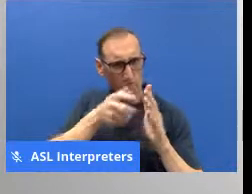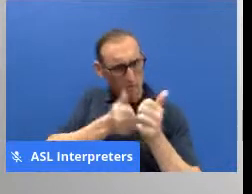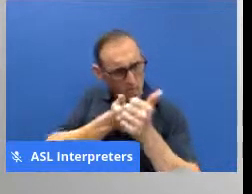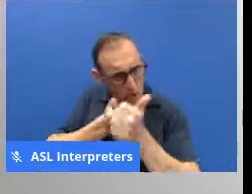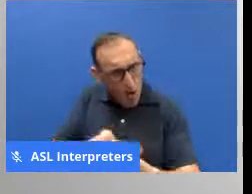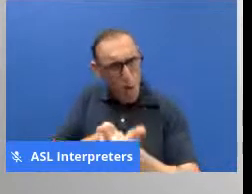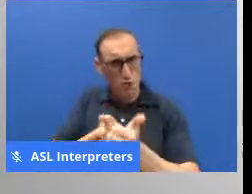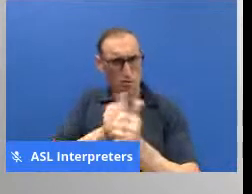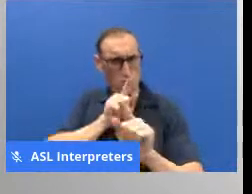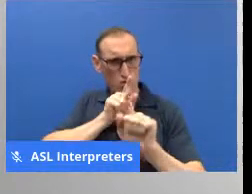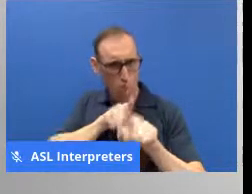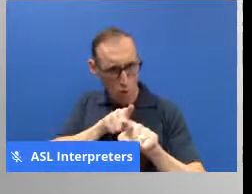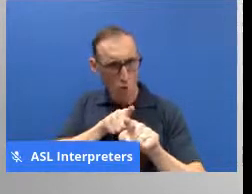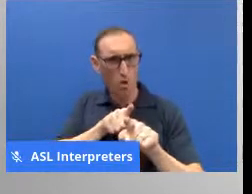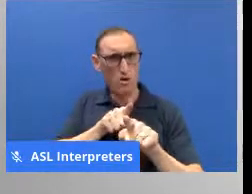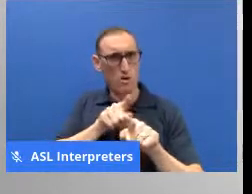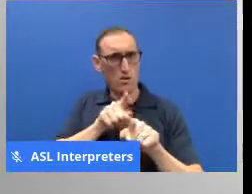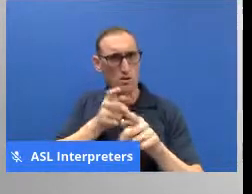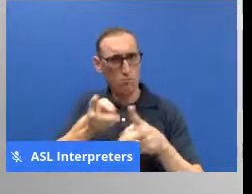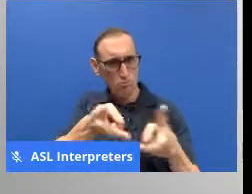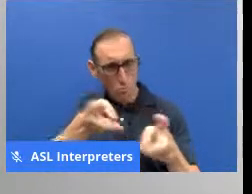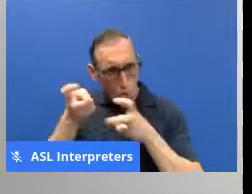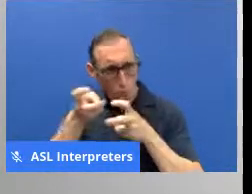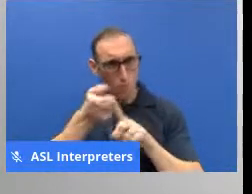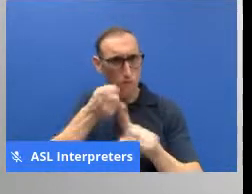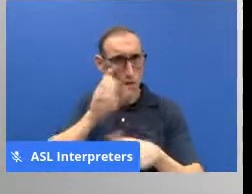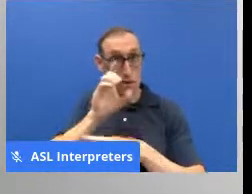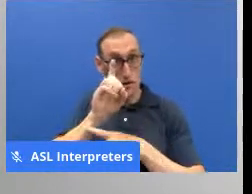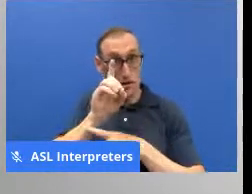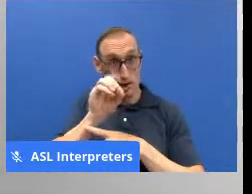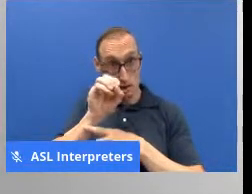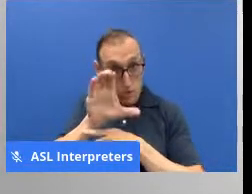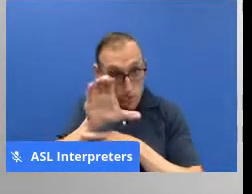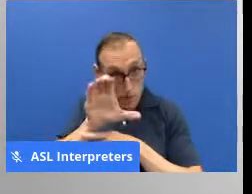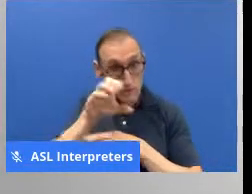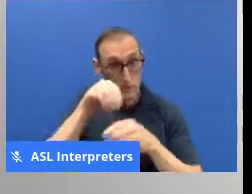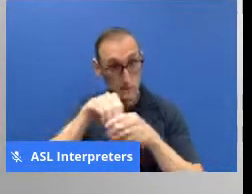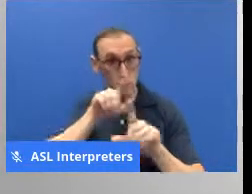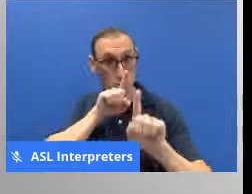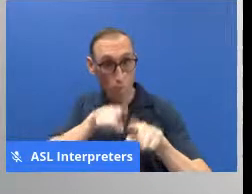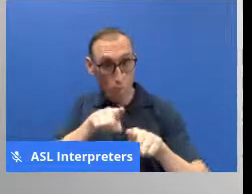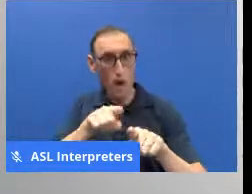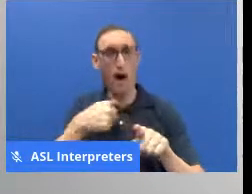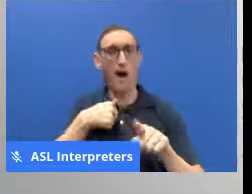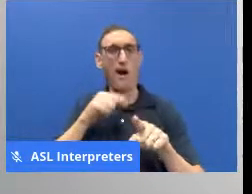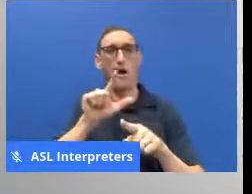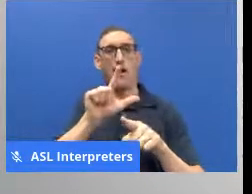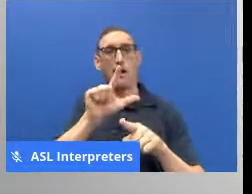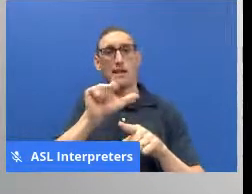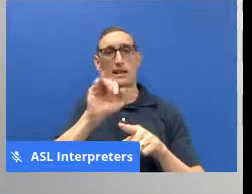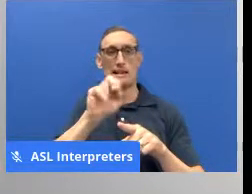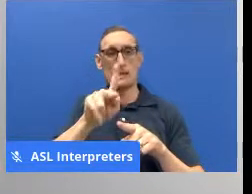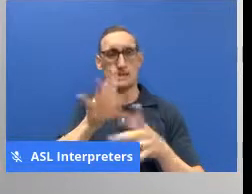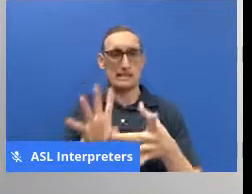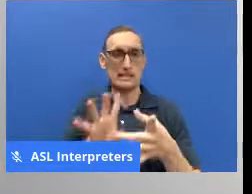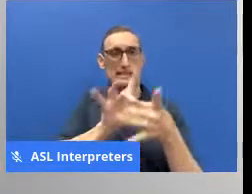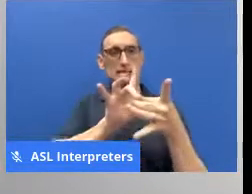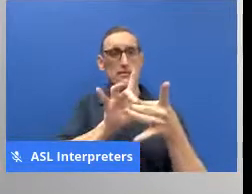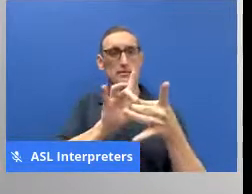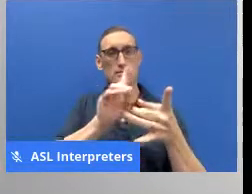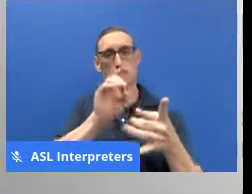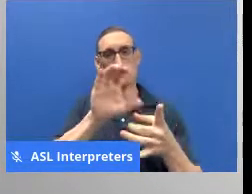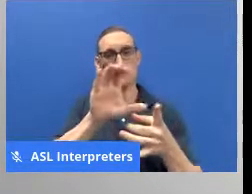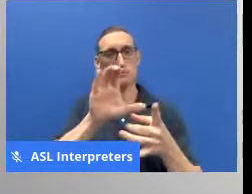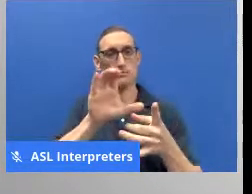So what I did was I just linked artifacts within the report. They're all in the same Google folder. There are some external